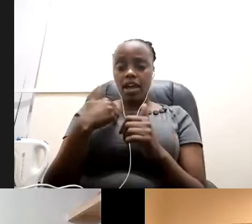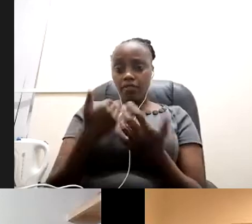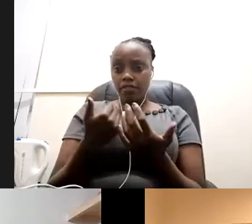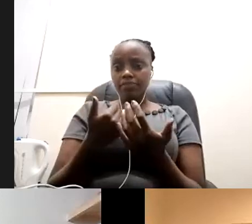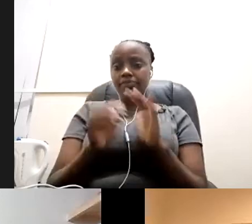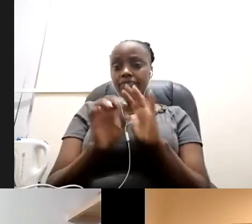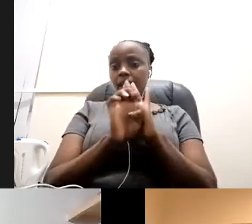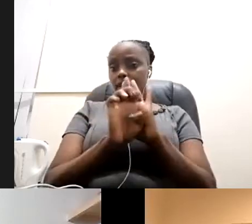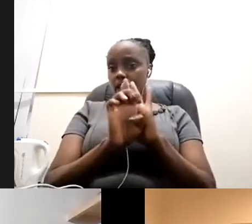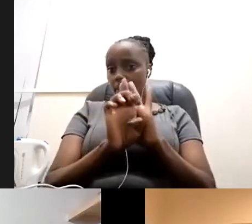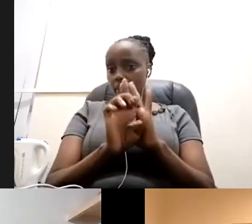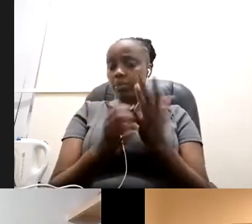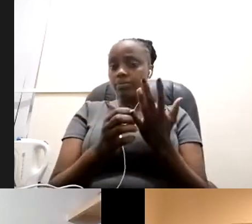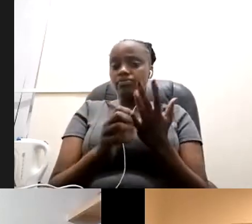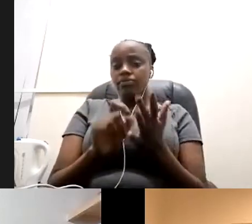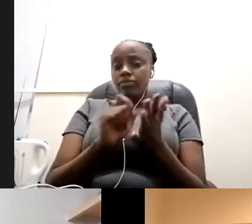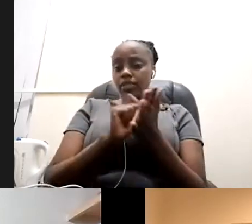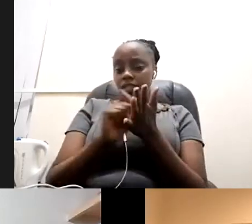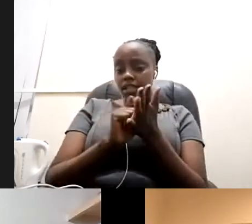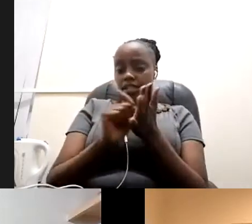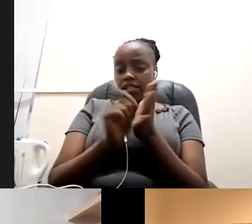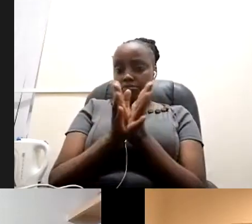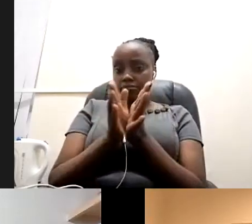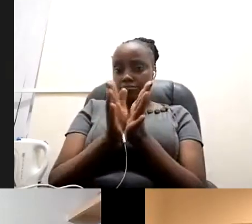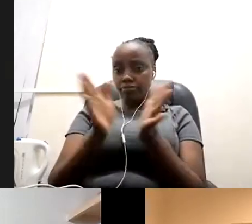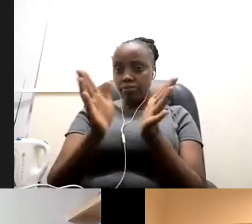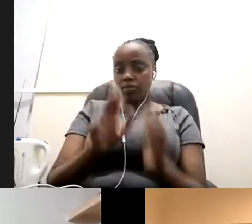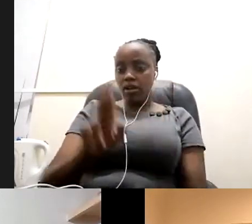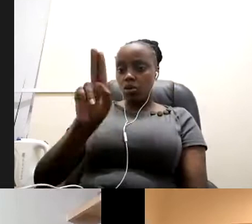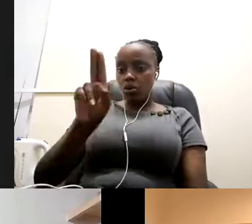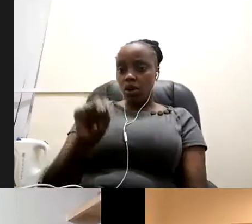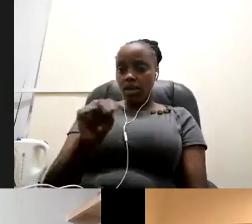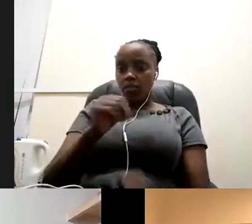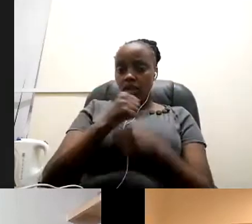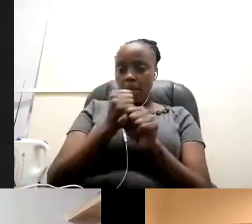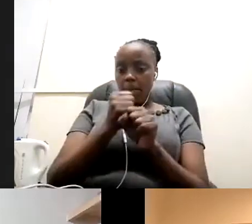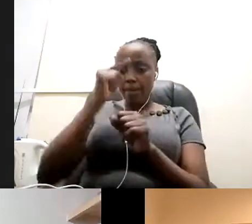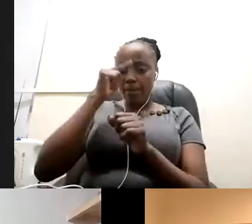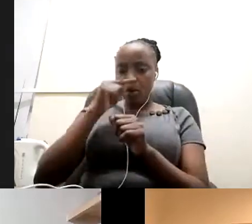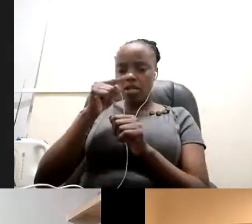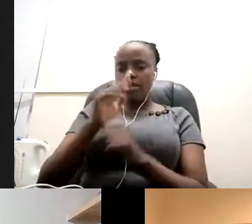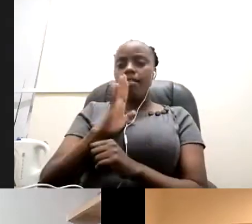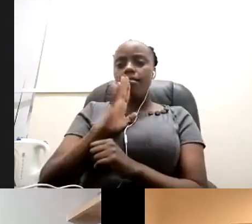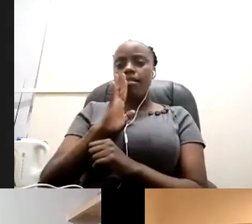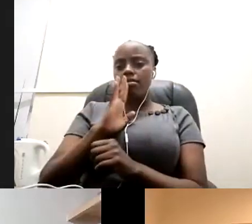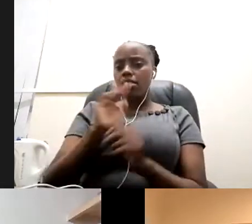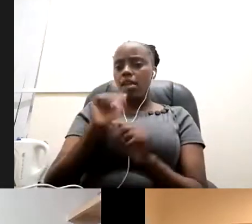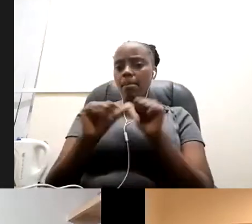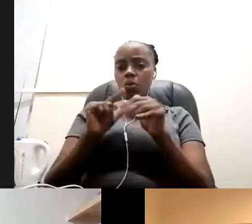the Secretary General of United Nations prepared a policy brief about persons